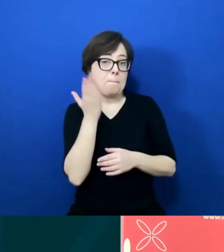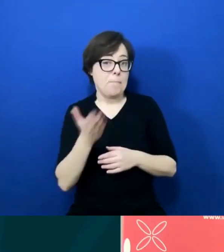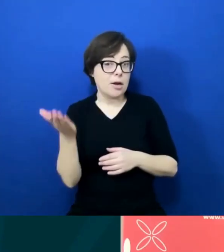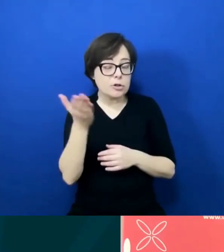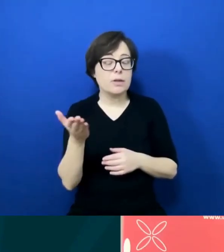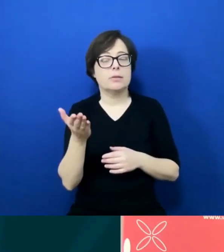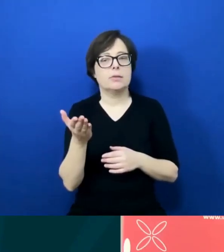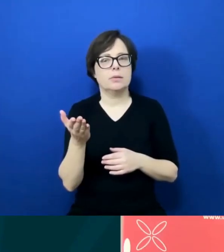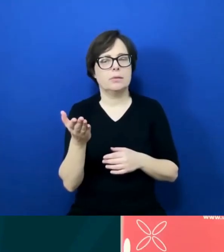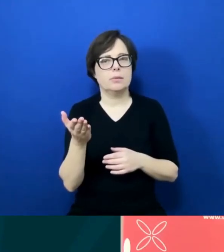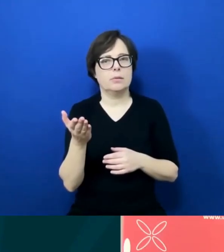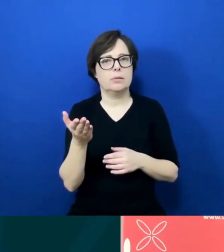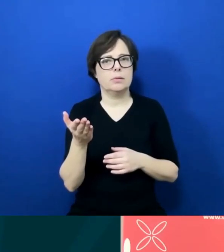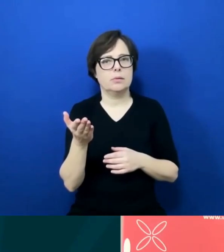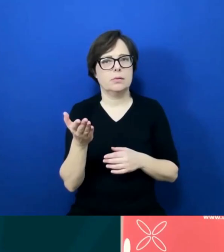the residents